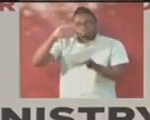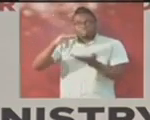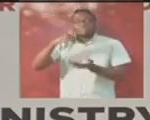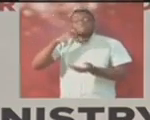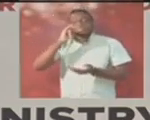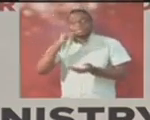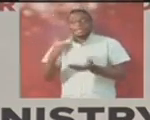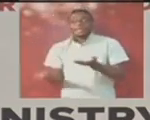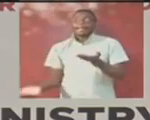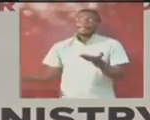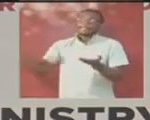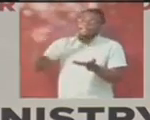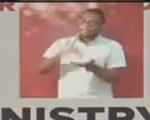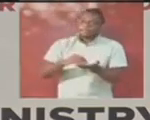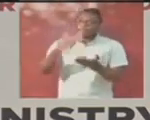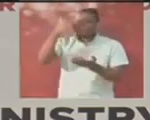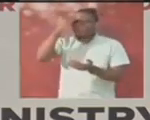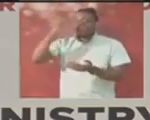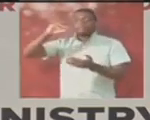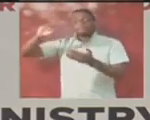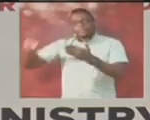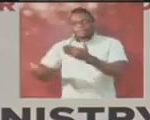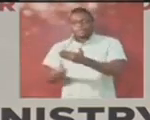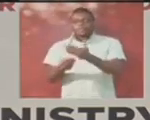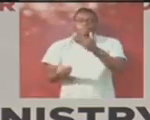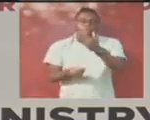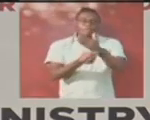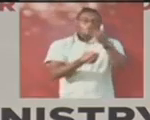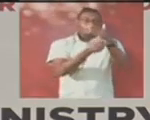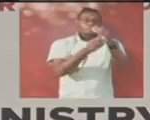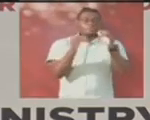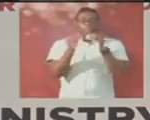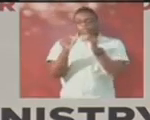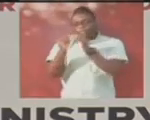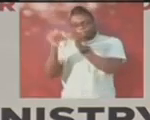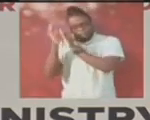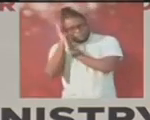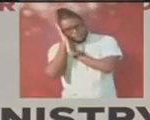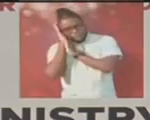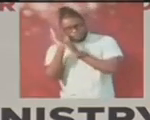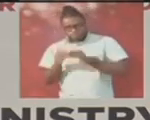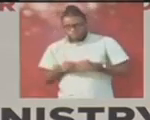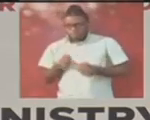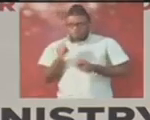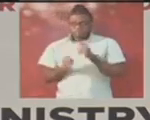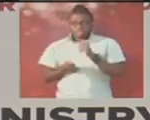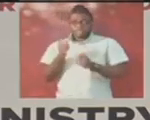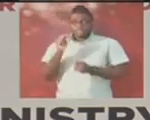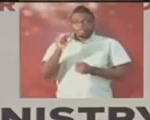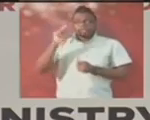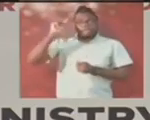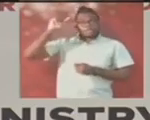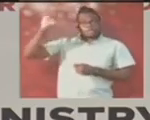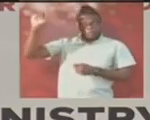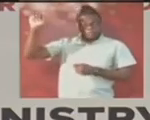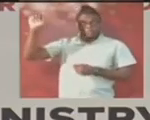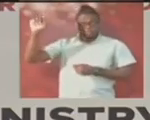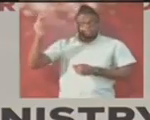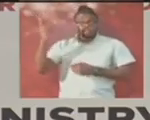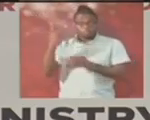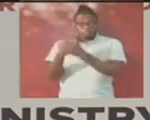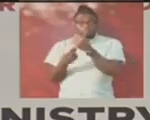to the addition of these 93 ward level beds. In Trinidad and Tobago, the ward occupancy decreased